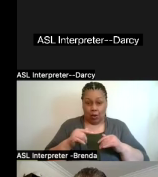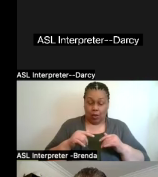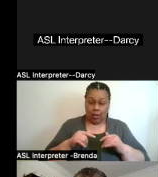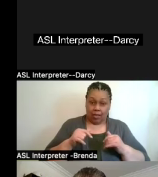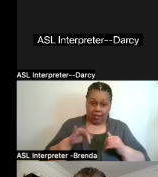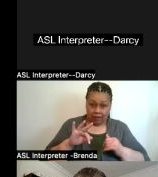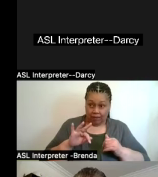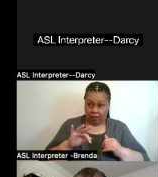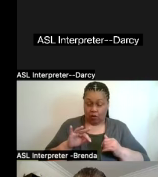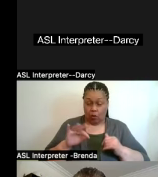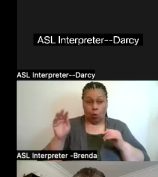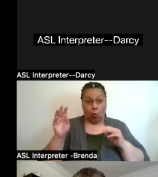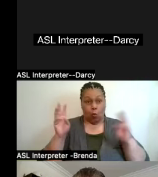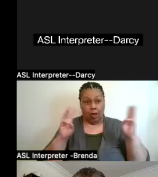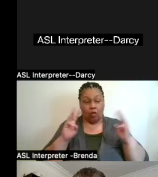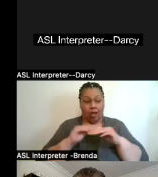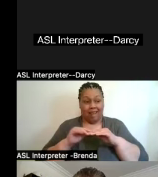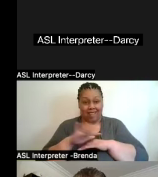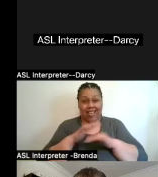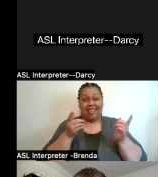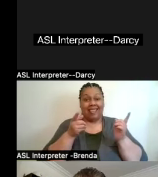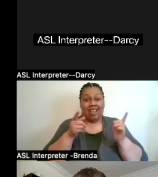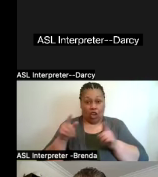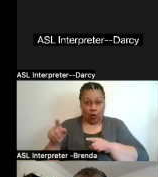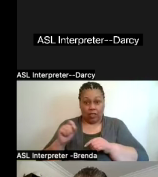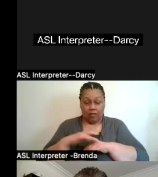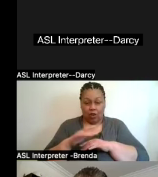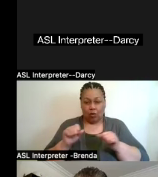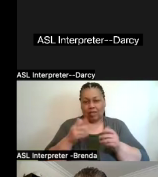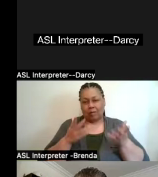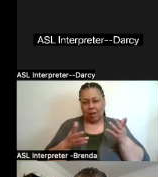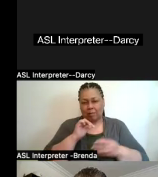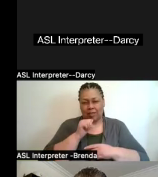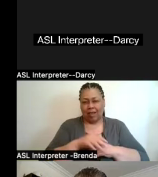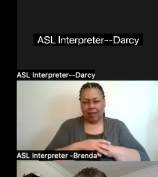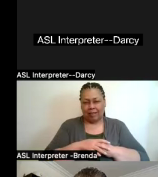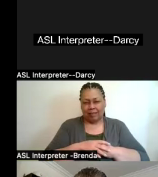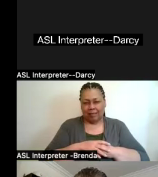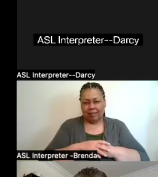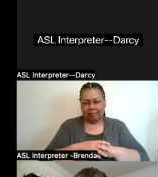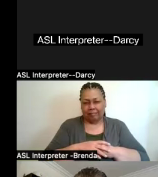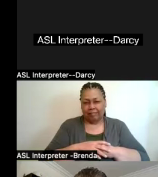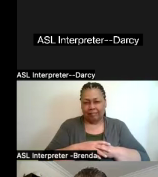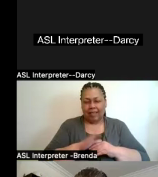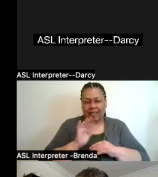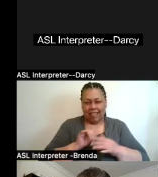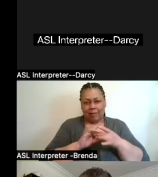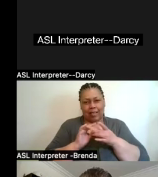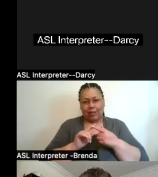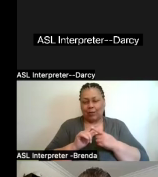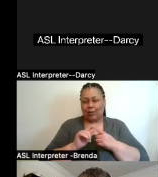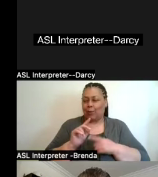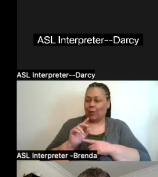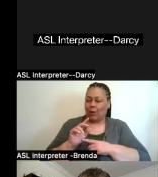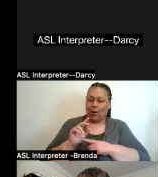can affect the occurrence of earthquakes, probably not. This kind of goes back to that Corey Bloss question where weather is